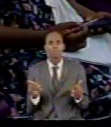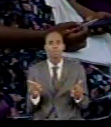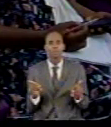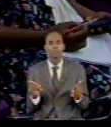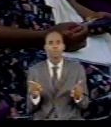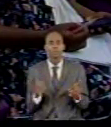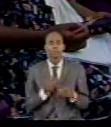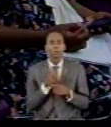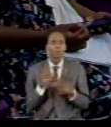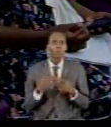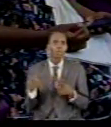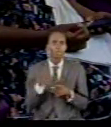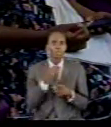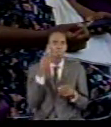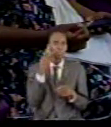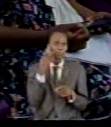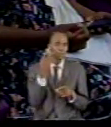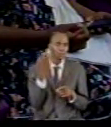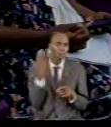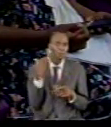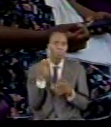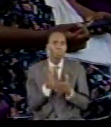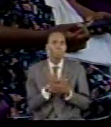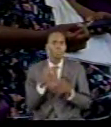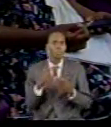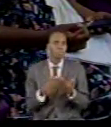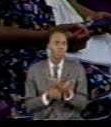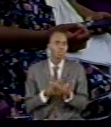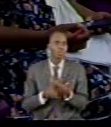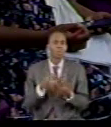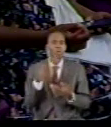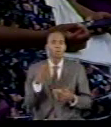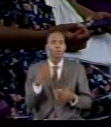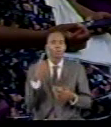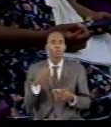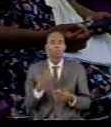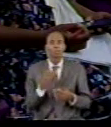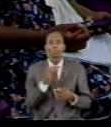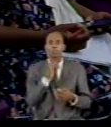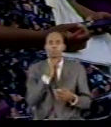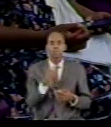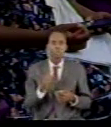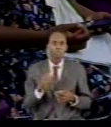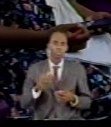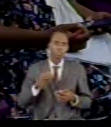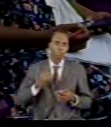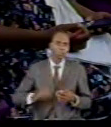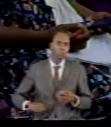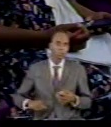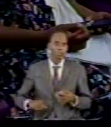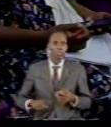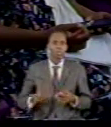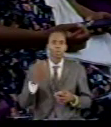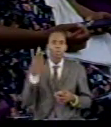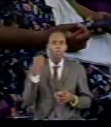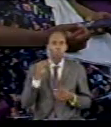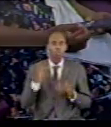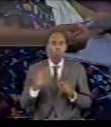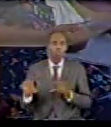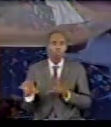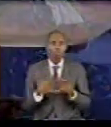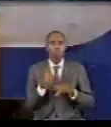they saw that the gospel of the uncircumcision was committed unto